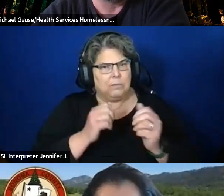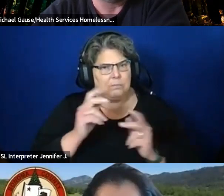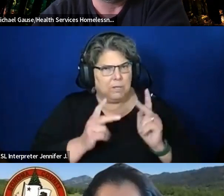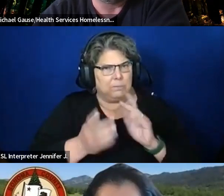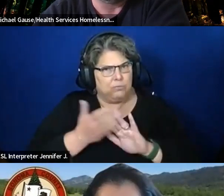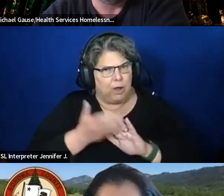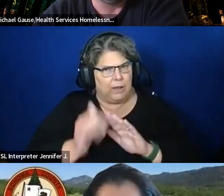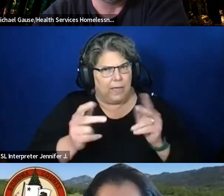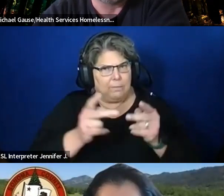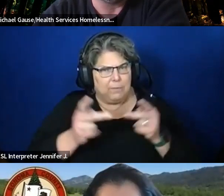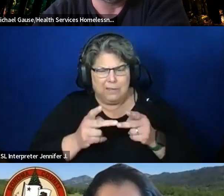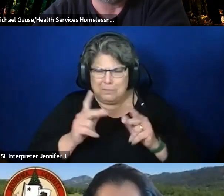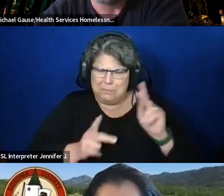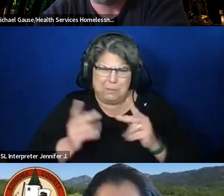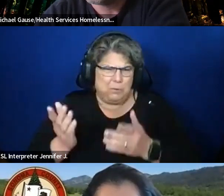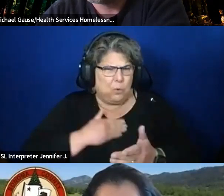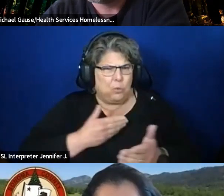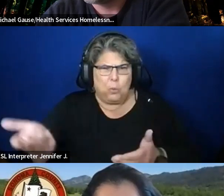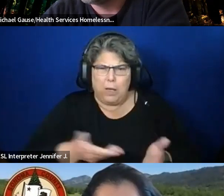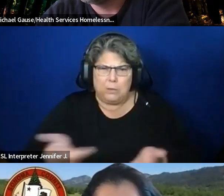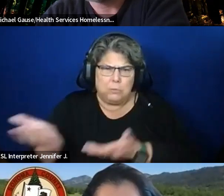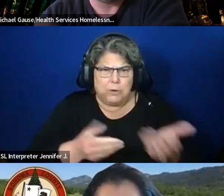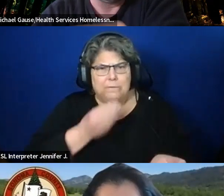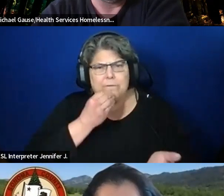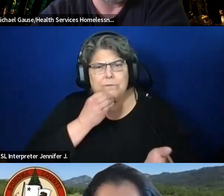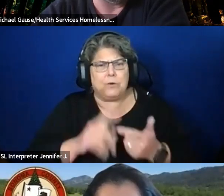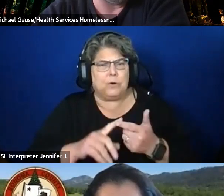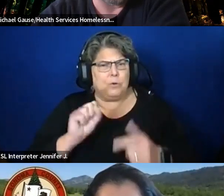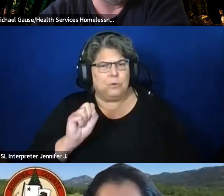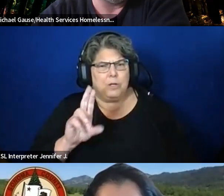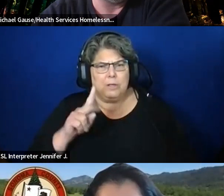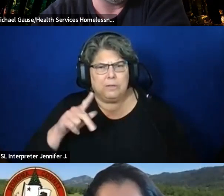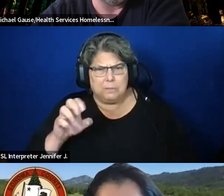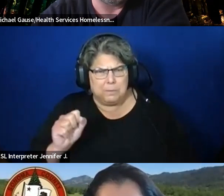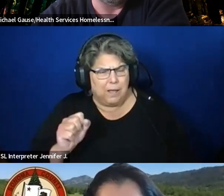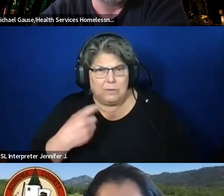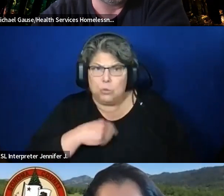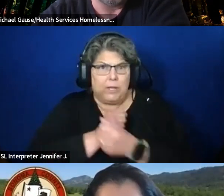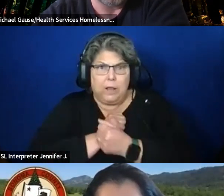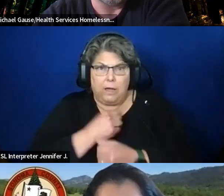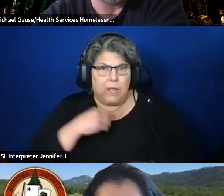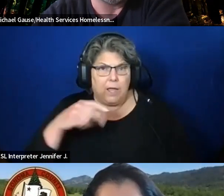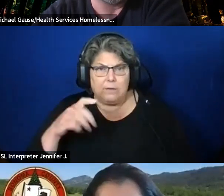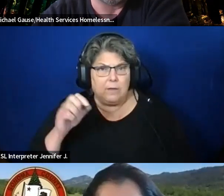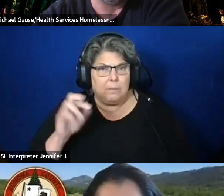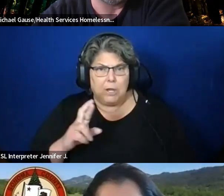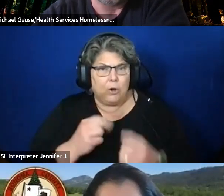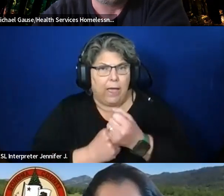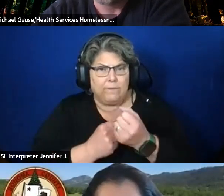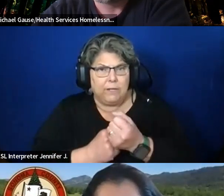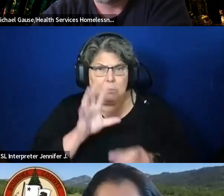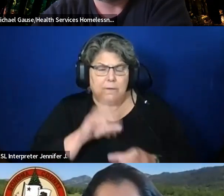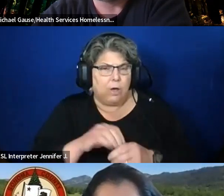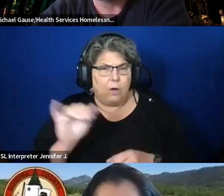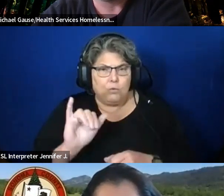volunteers would be welcome to bring food, supplies, etc. And we would certainly love to have peer advocates be engaged as this develops. I